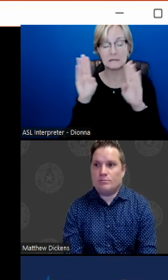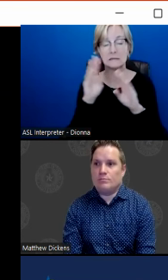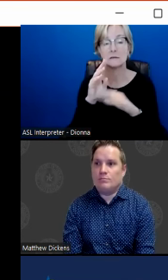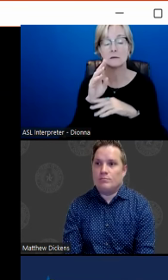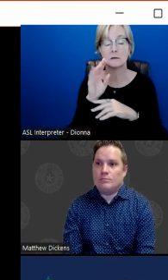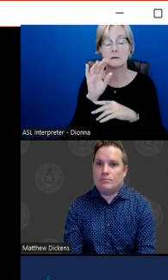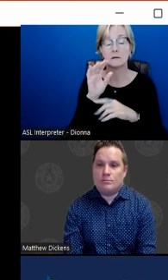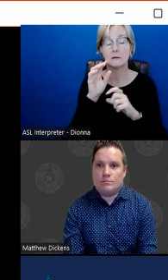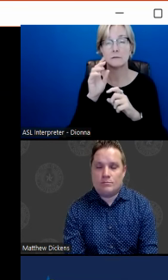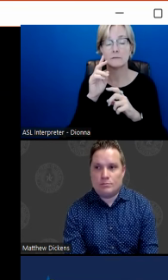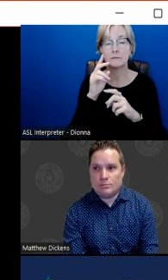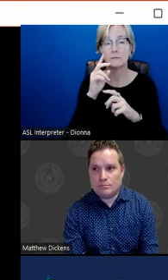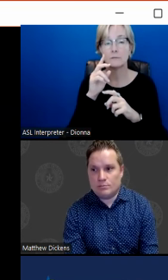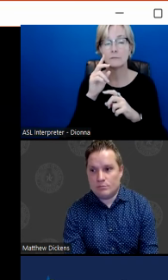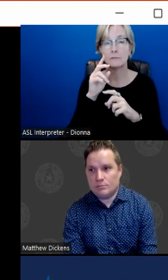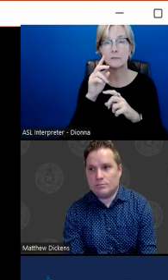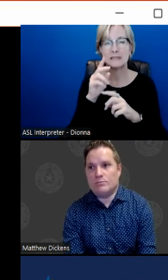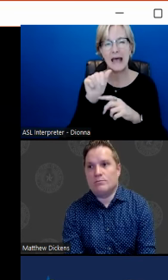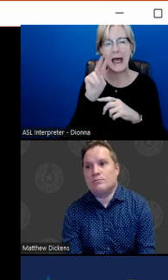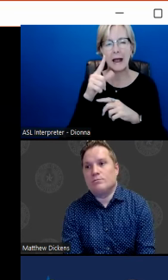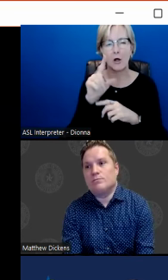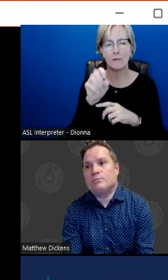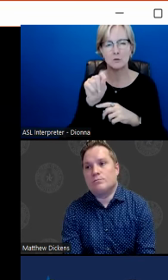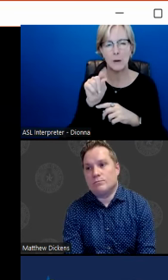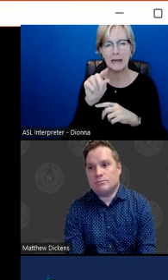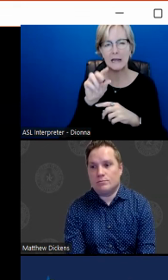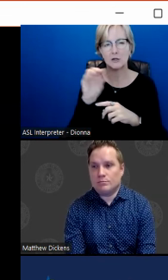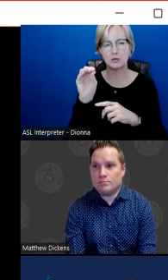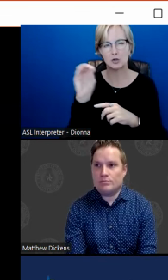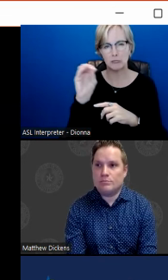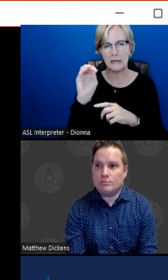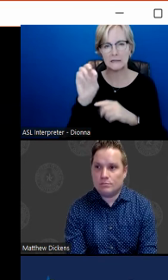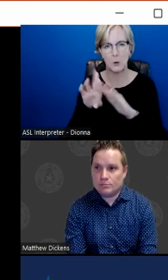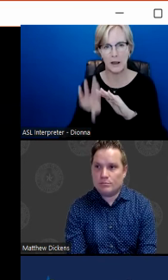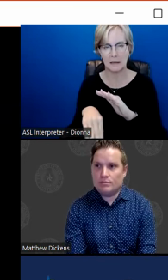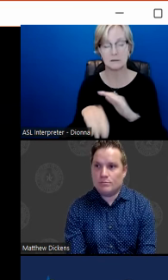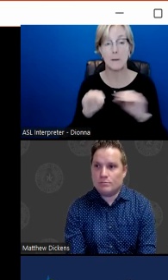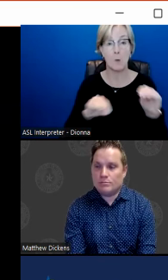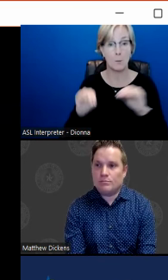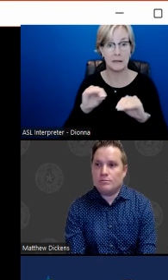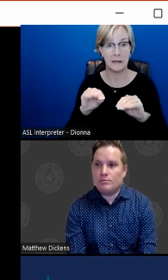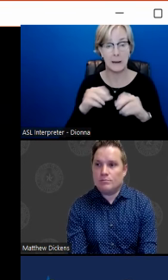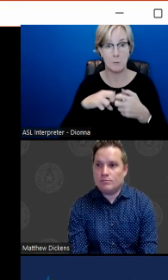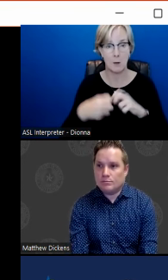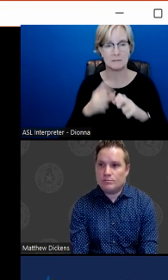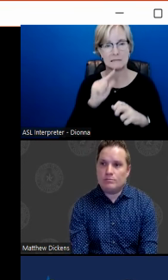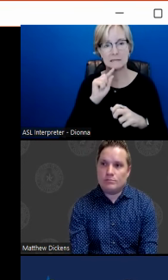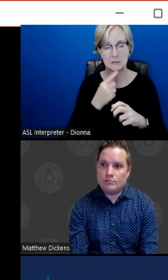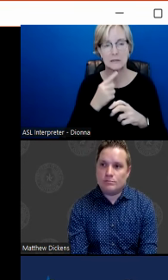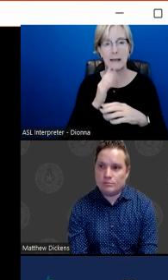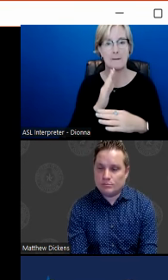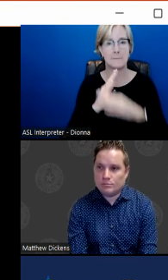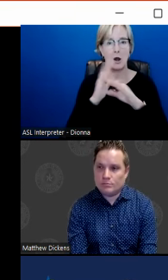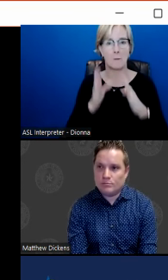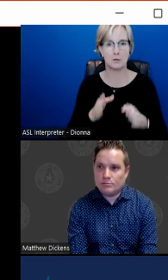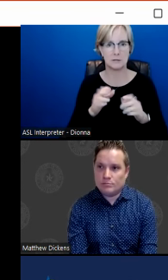field subtends an angle of 20 degrees or less, mobility problems that substantially impair a person's ability to